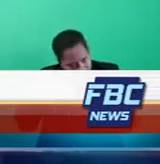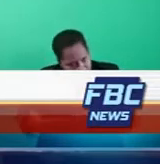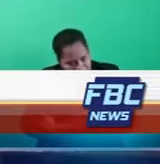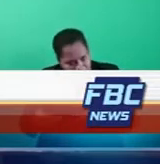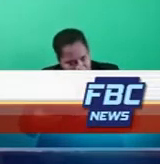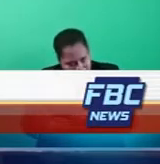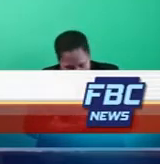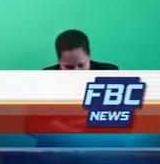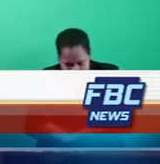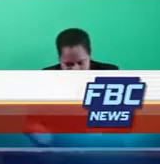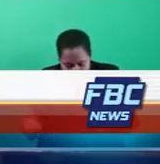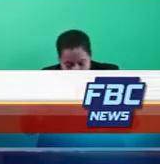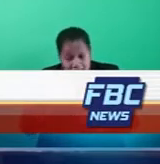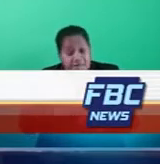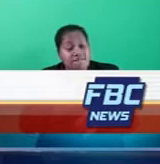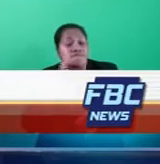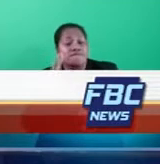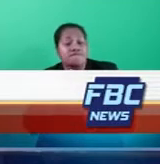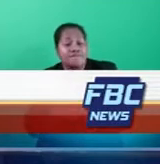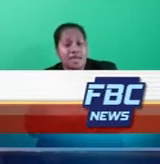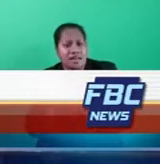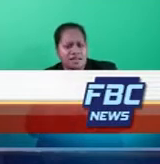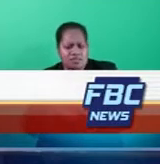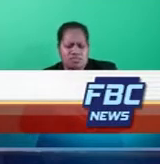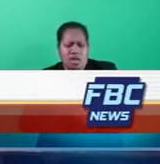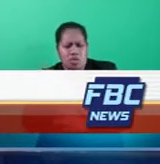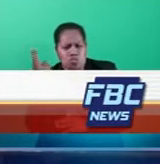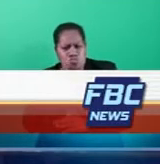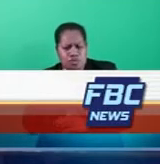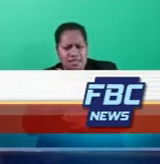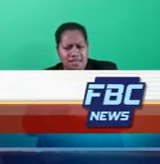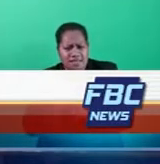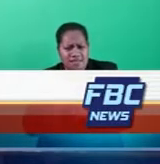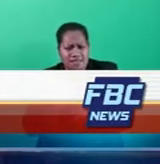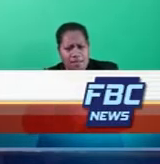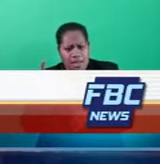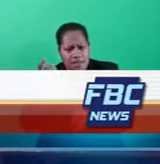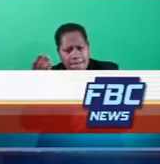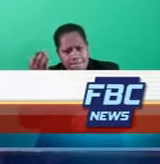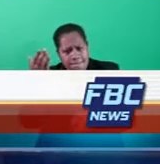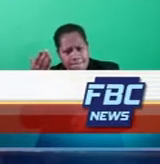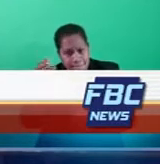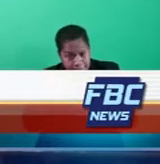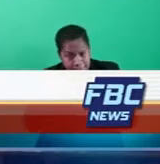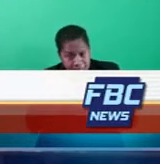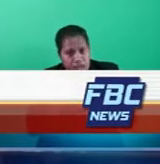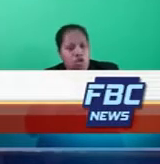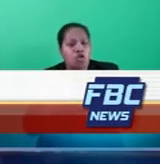Finally, given the high risk of development banking, the committee recommends that